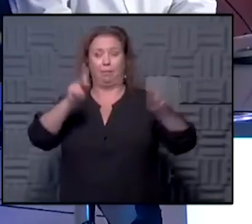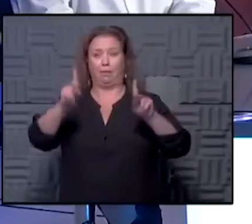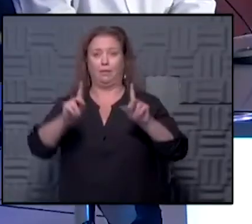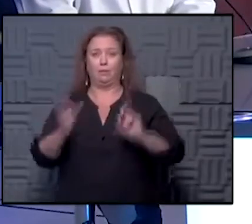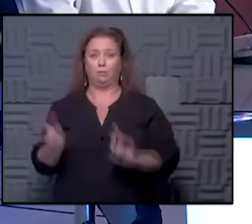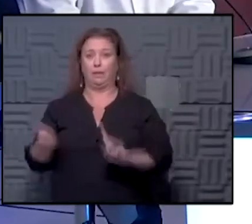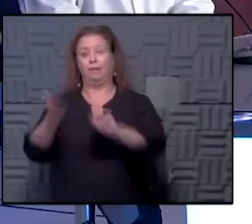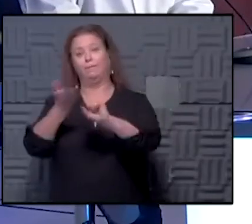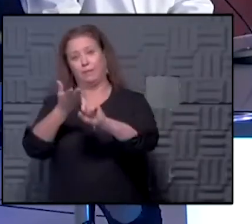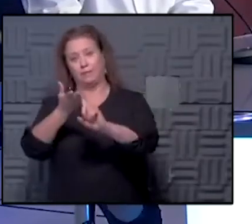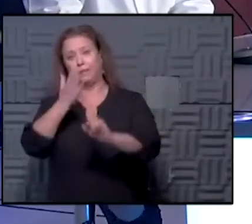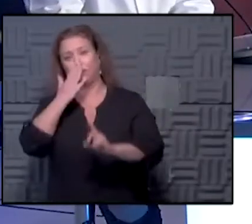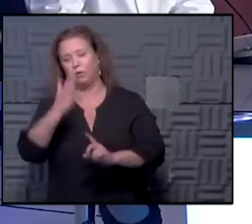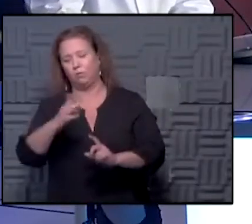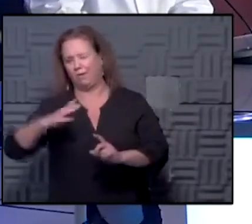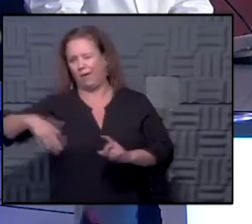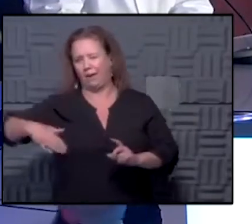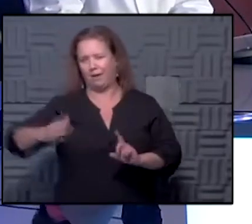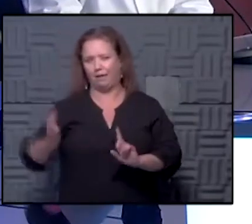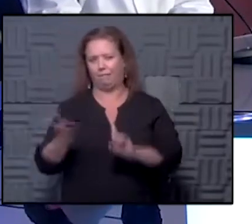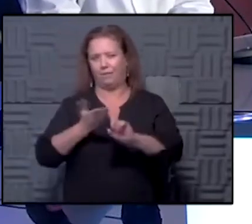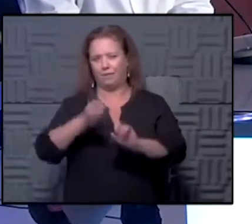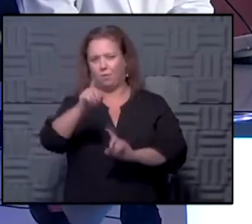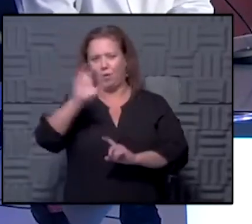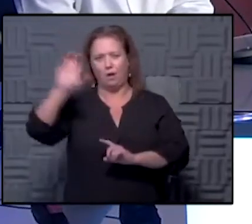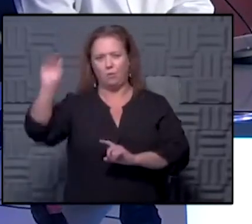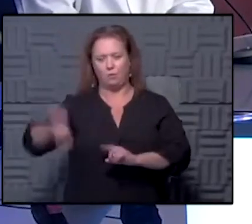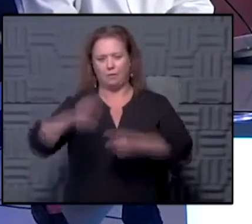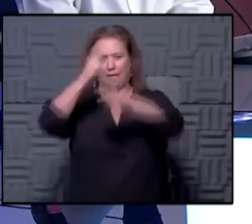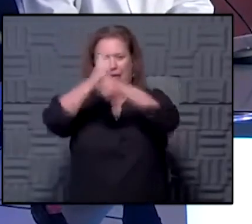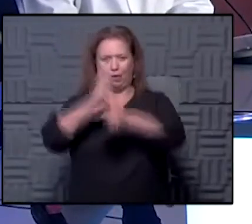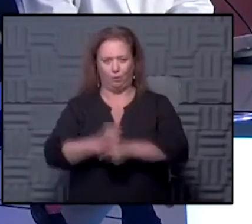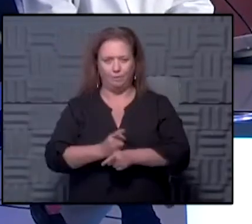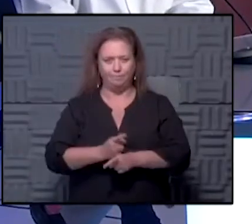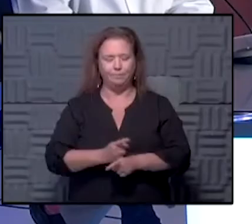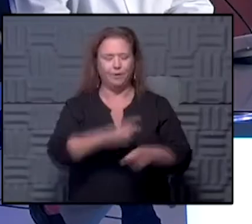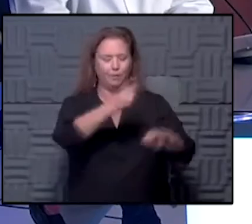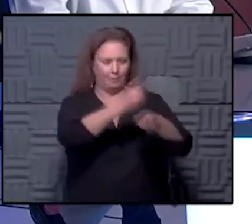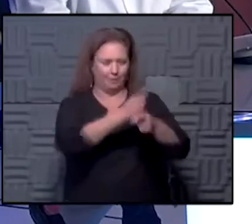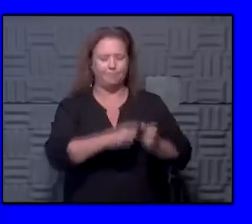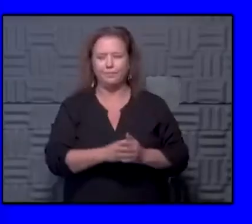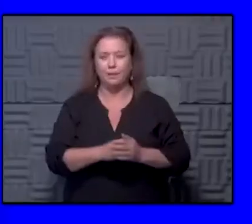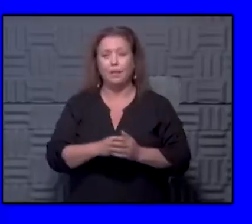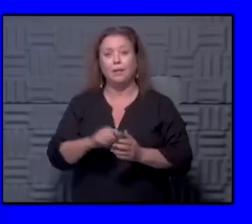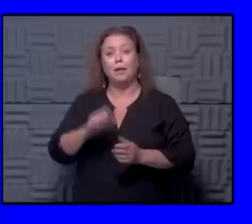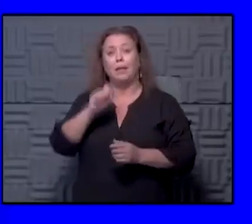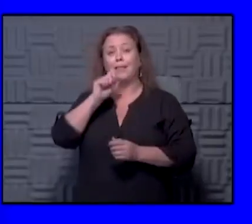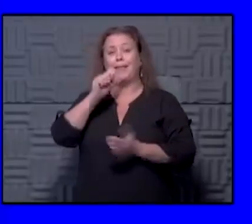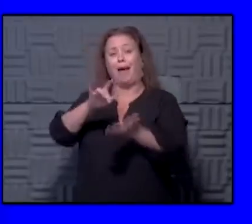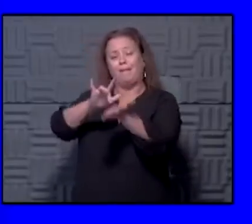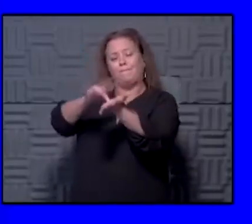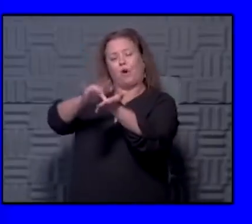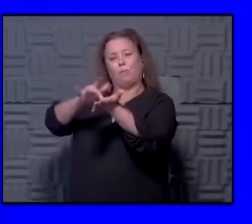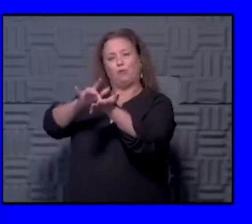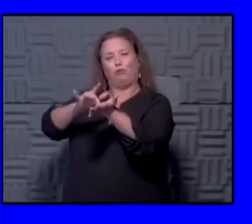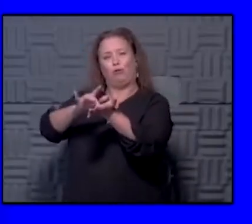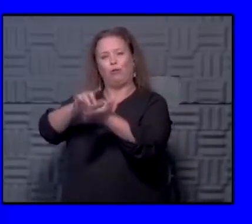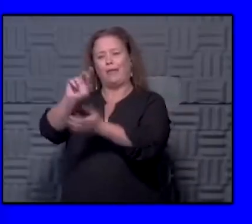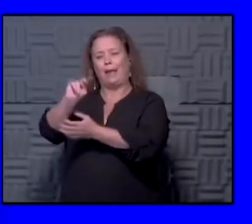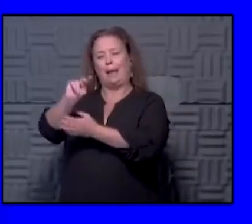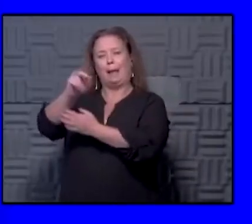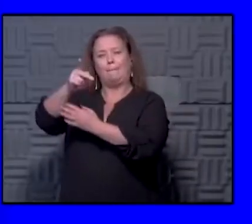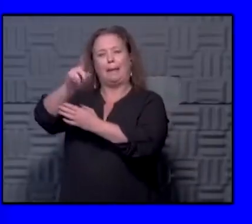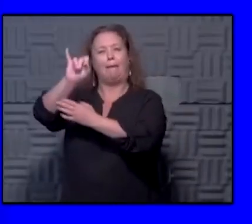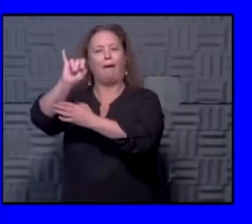convinced possible. they're really good. Correct. We're not completely convinced Yeah. yet. The other thing is, we talked about these non-pharmaceutical intervention, these